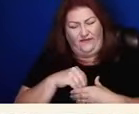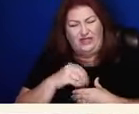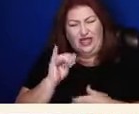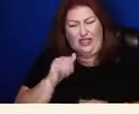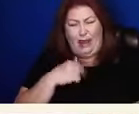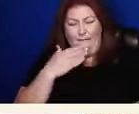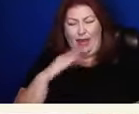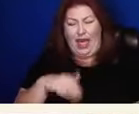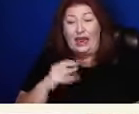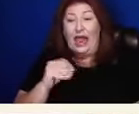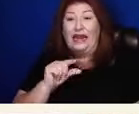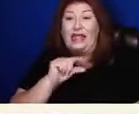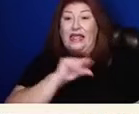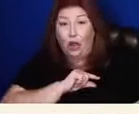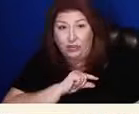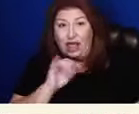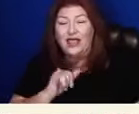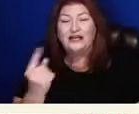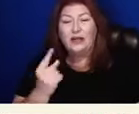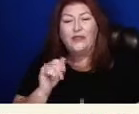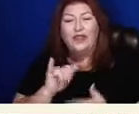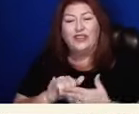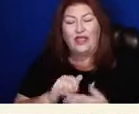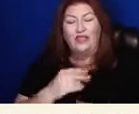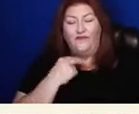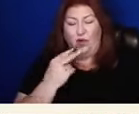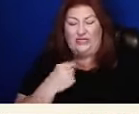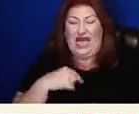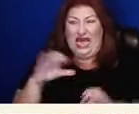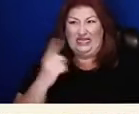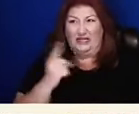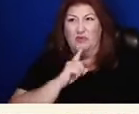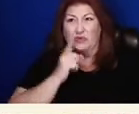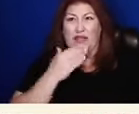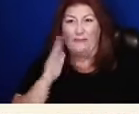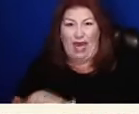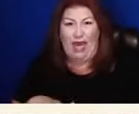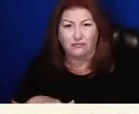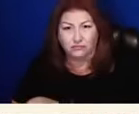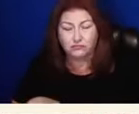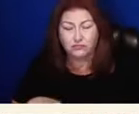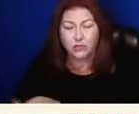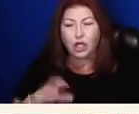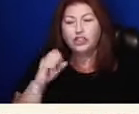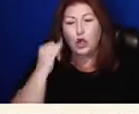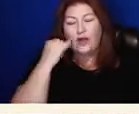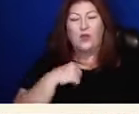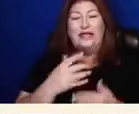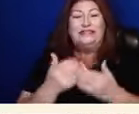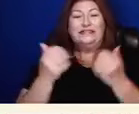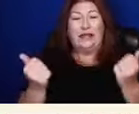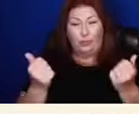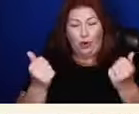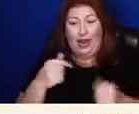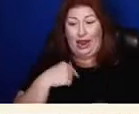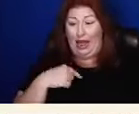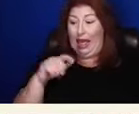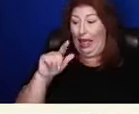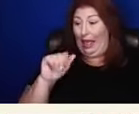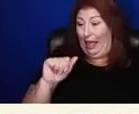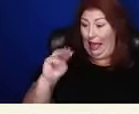guilt is the voice that says, oh, I did something really bad, right? So if we separate out I am bad